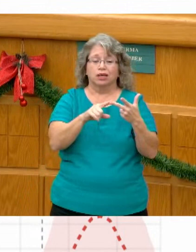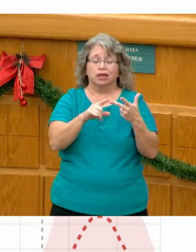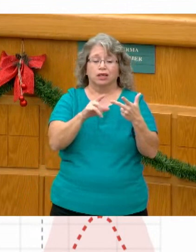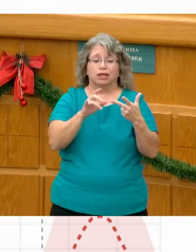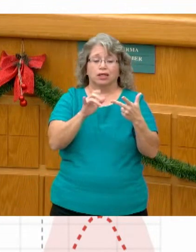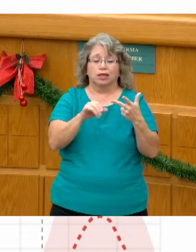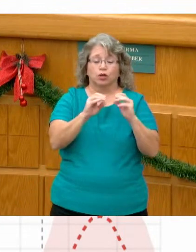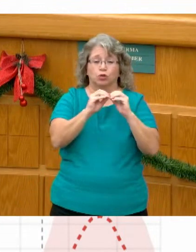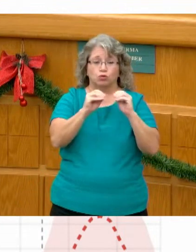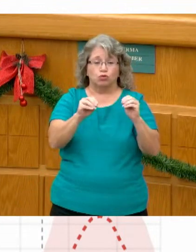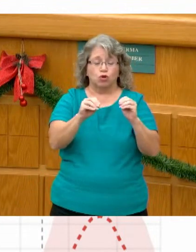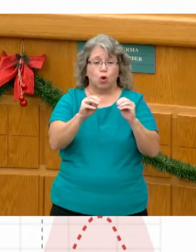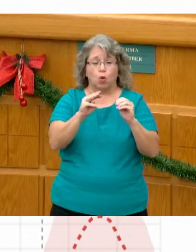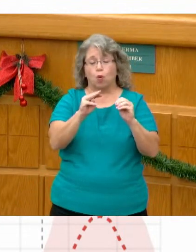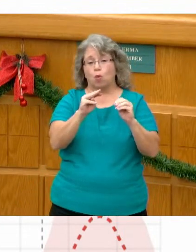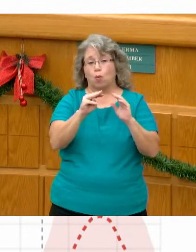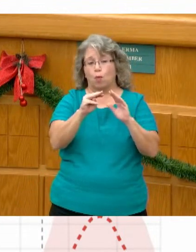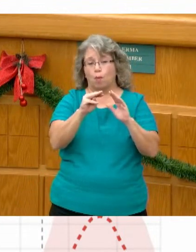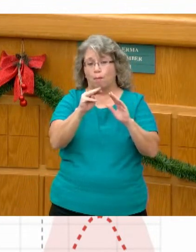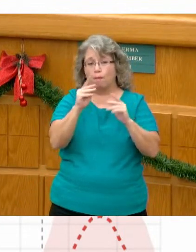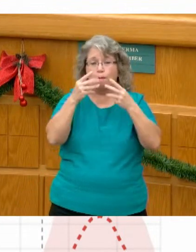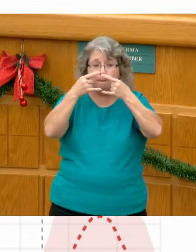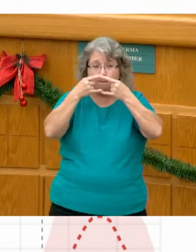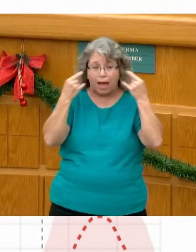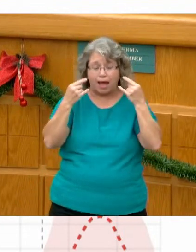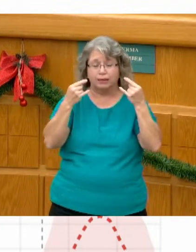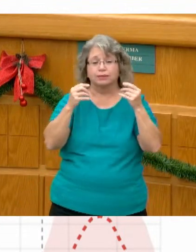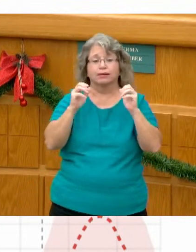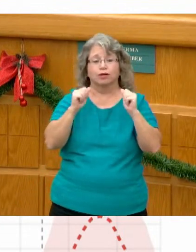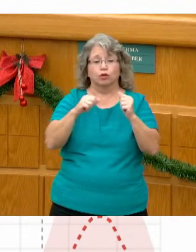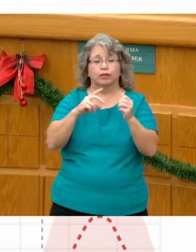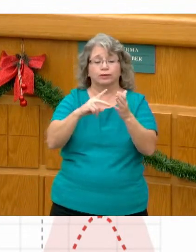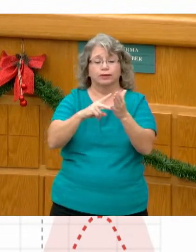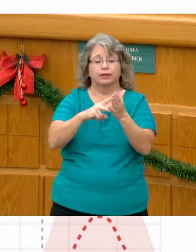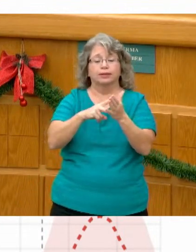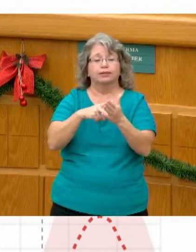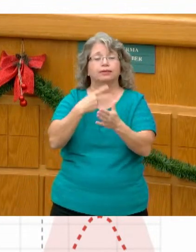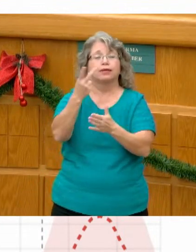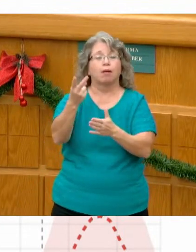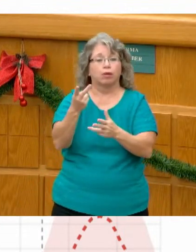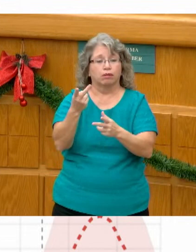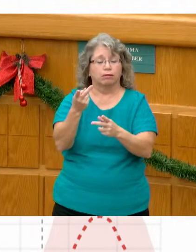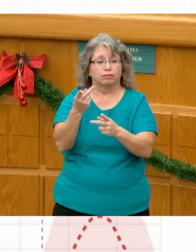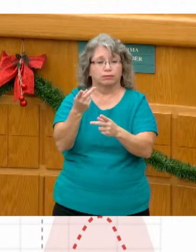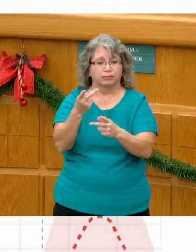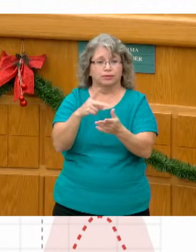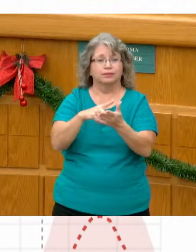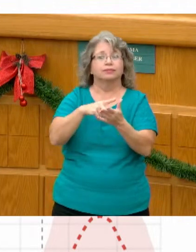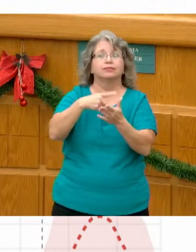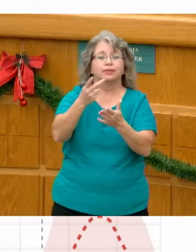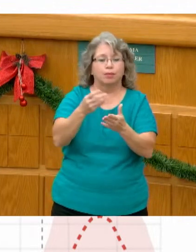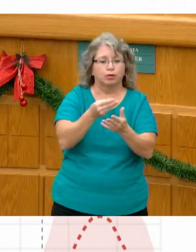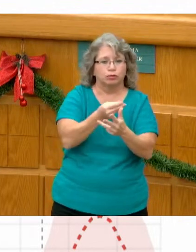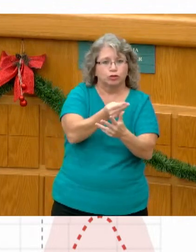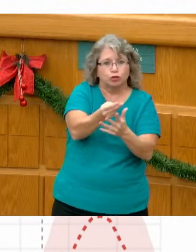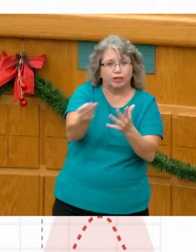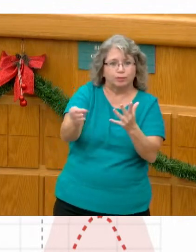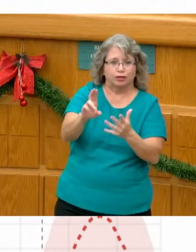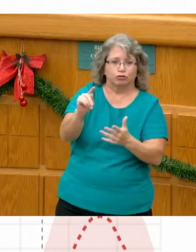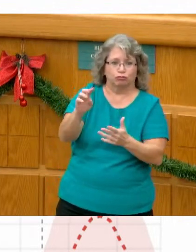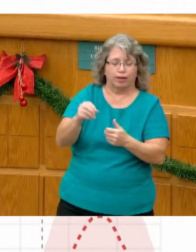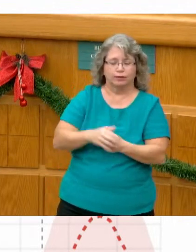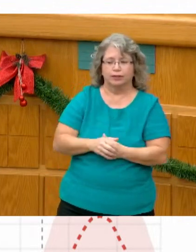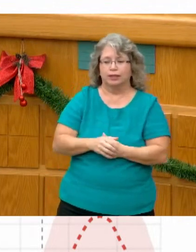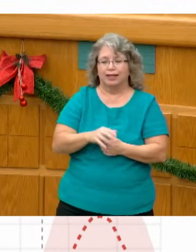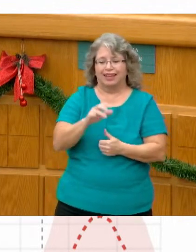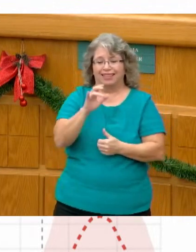and 2x transmission. This model was, or this scenario was proposed before we knew about Omicron,